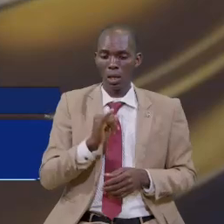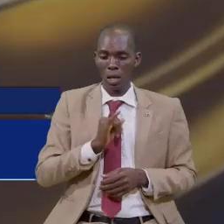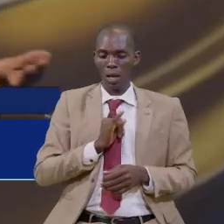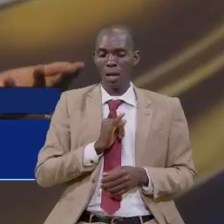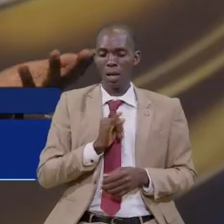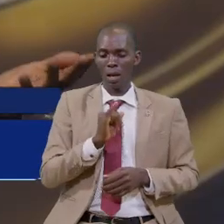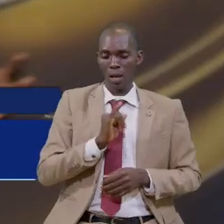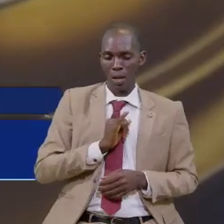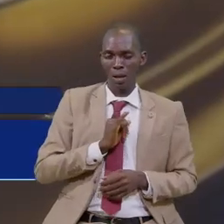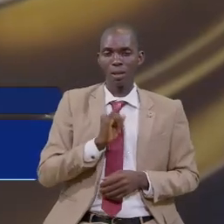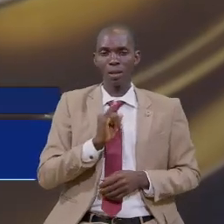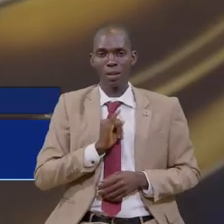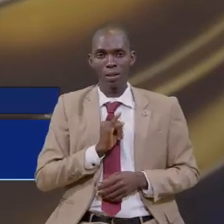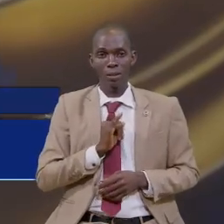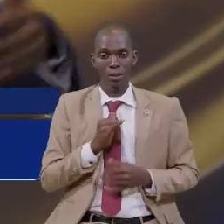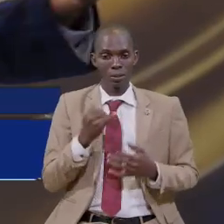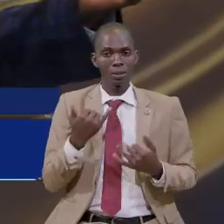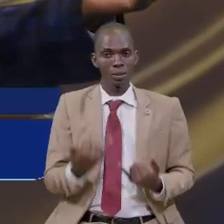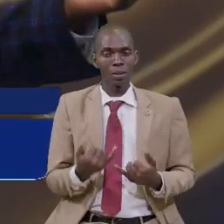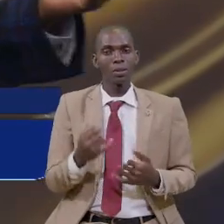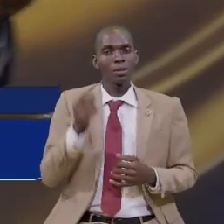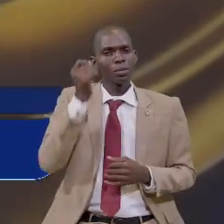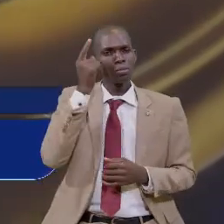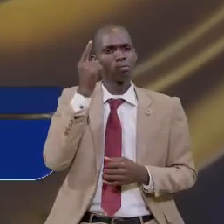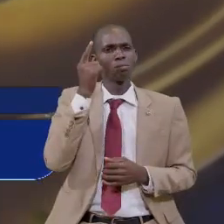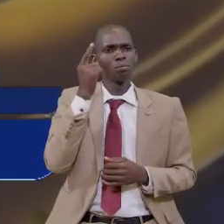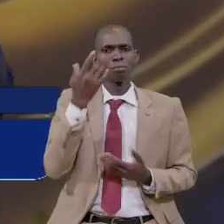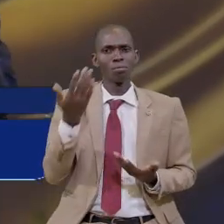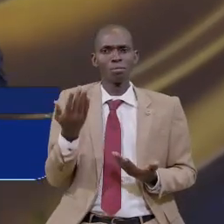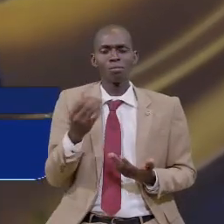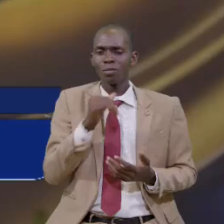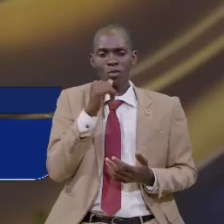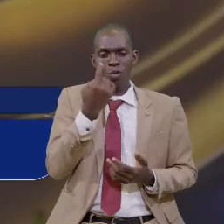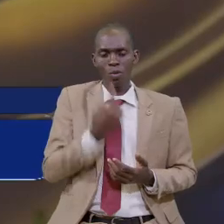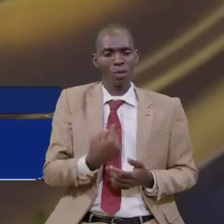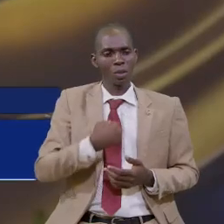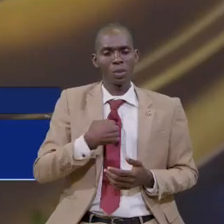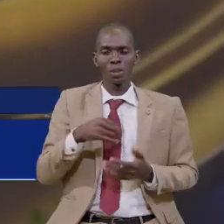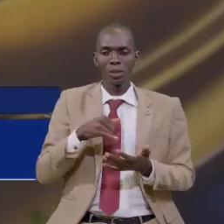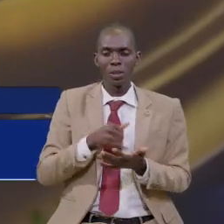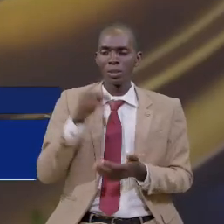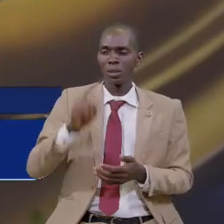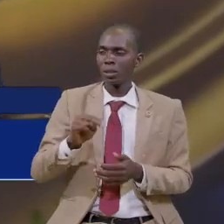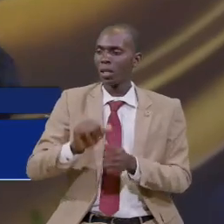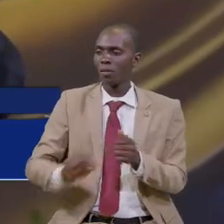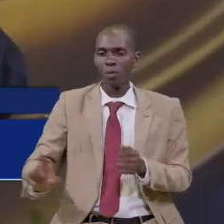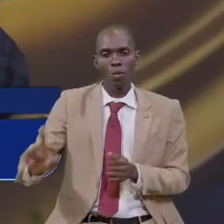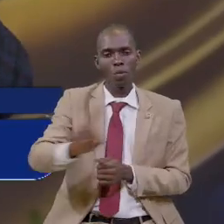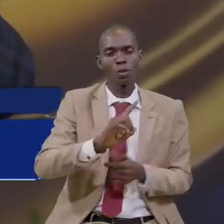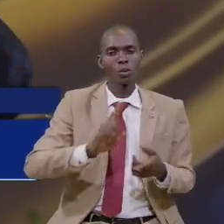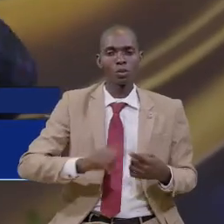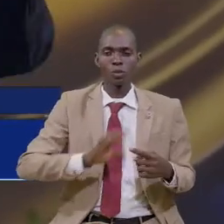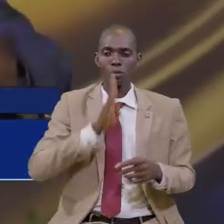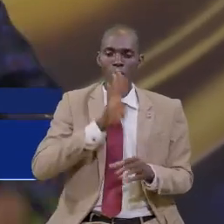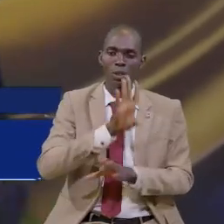I. Then he understands. It takes all of us to join hands together. It takes all of us to have